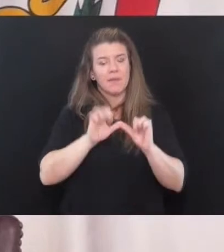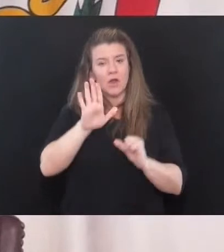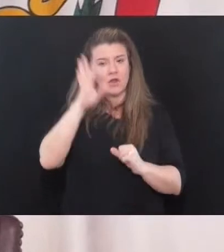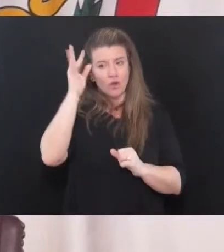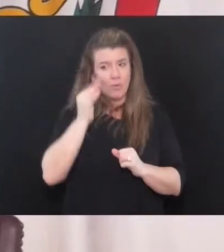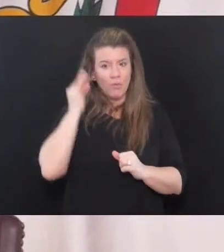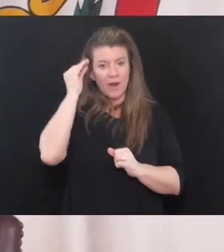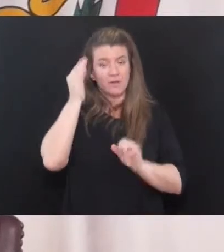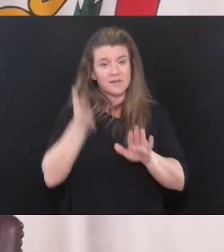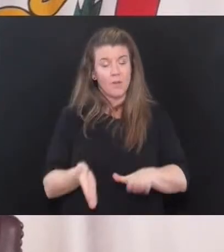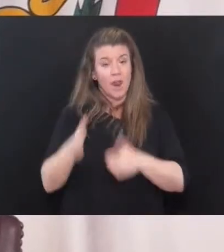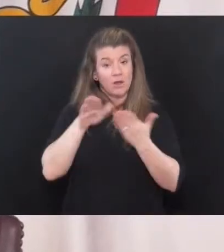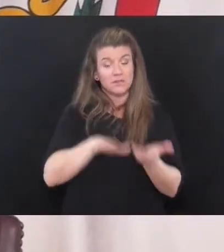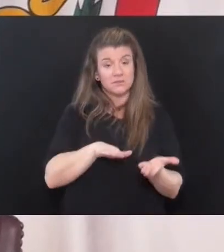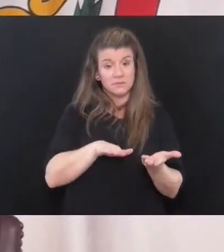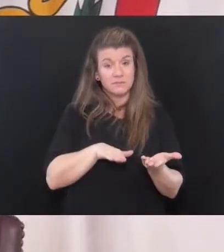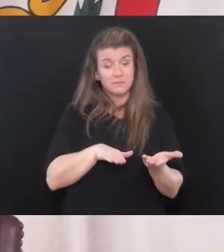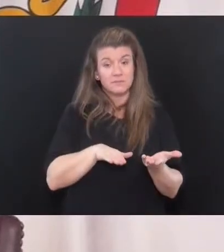that we lost, and